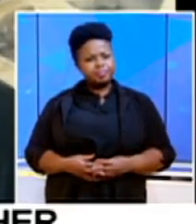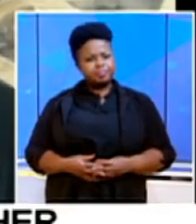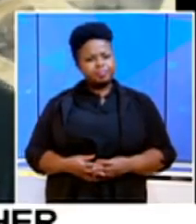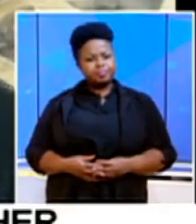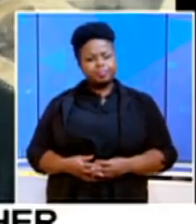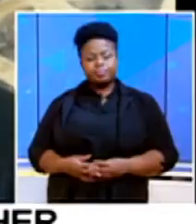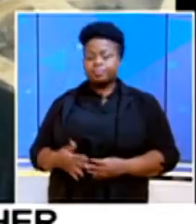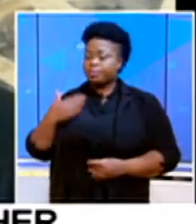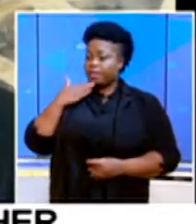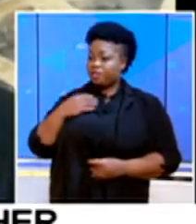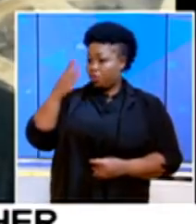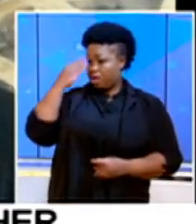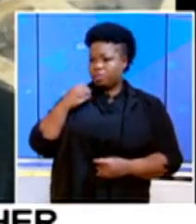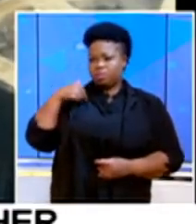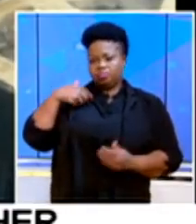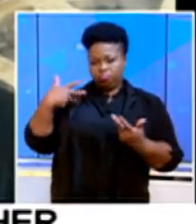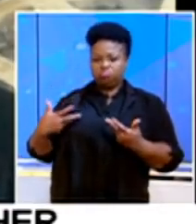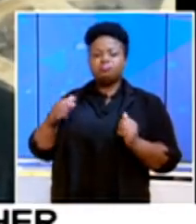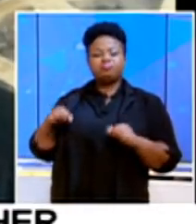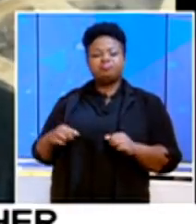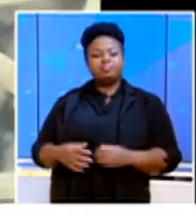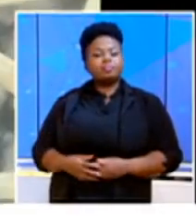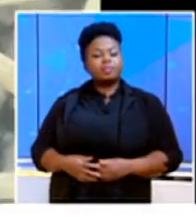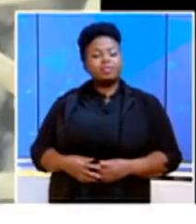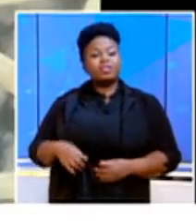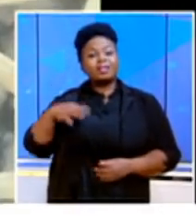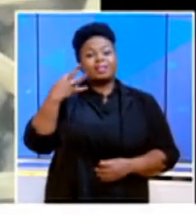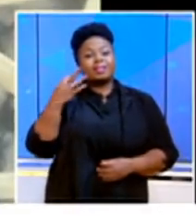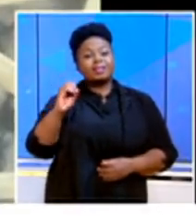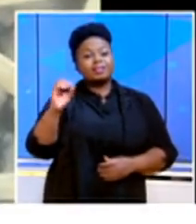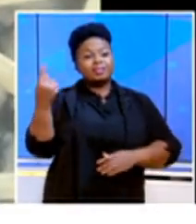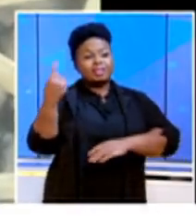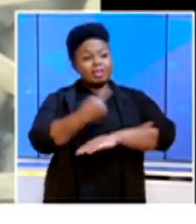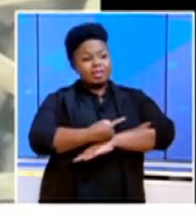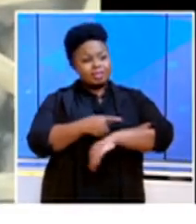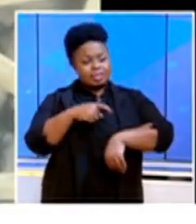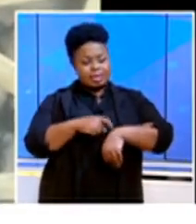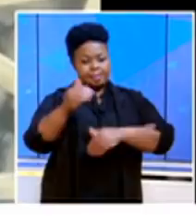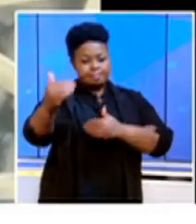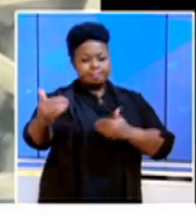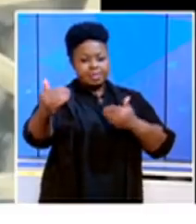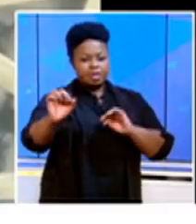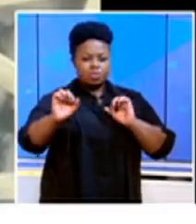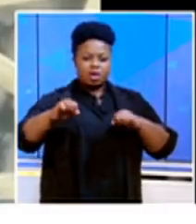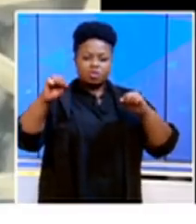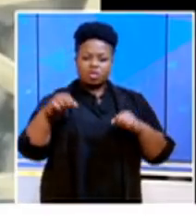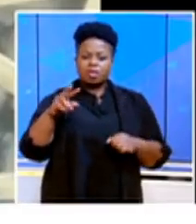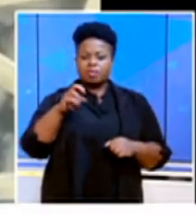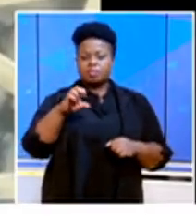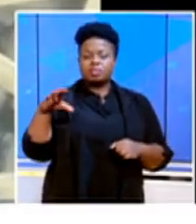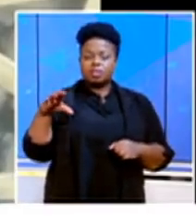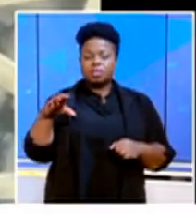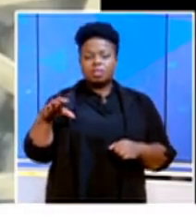Well, thanks for asking, Sakina. Actually, the 30-day period agreed upon by the National